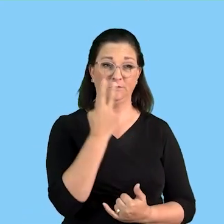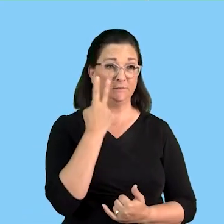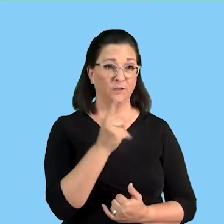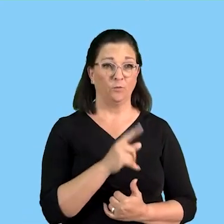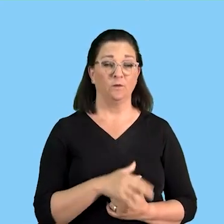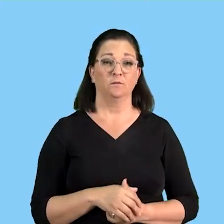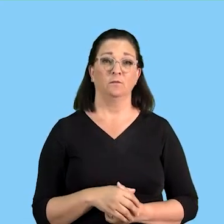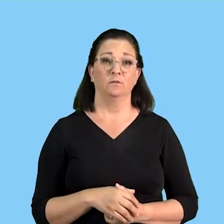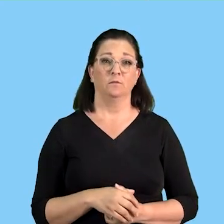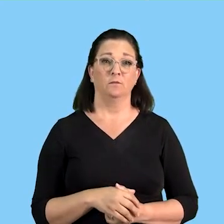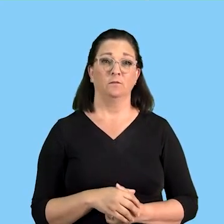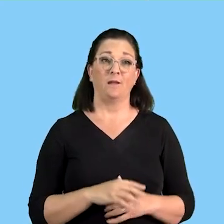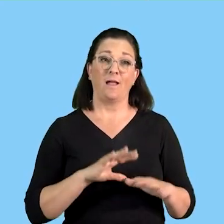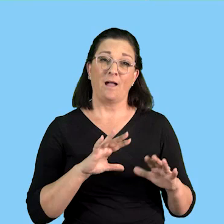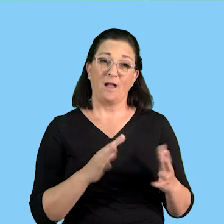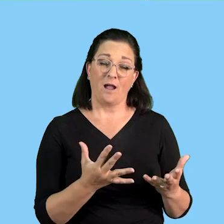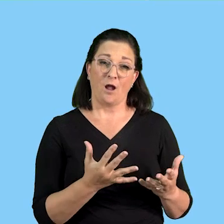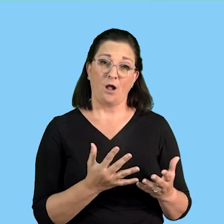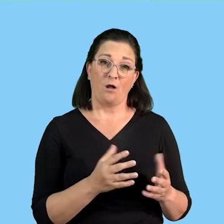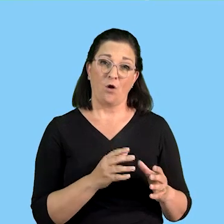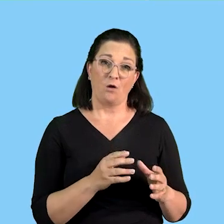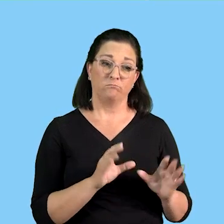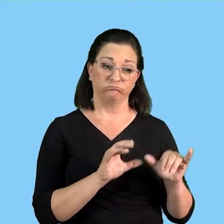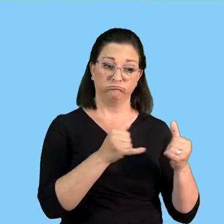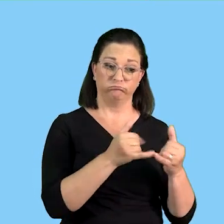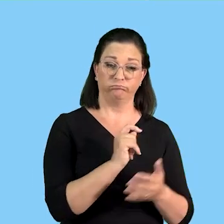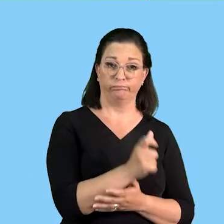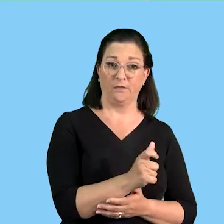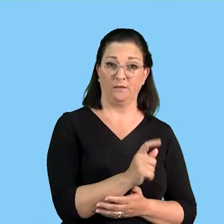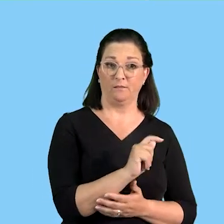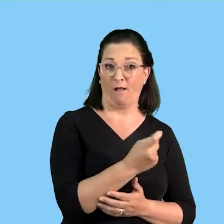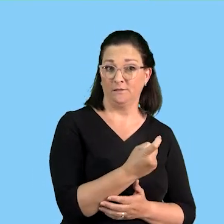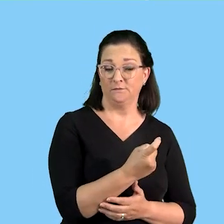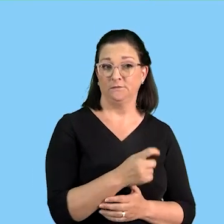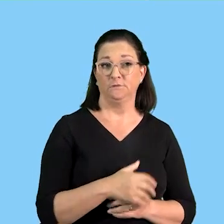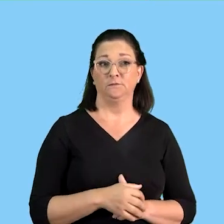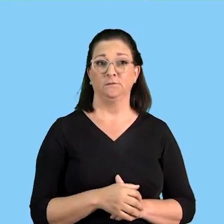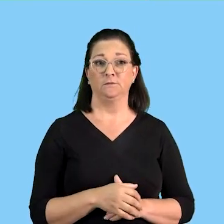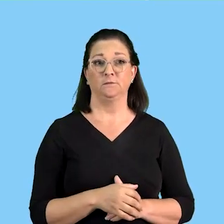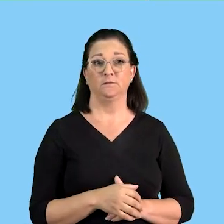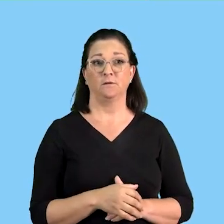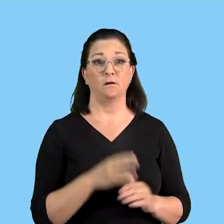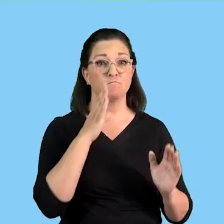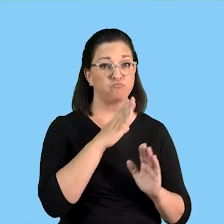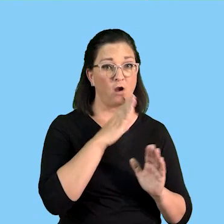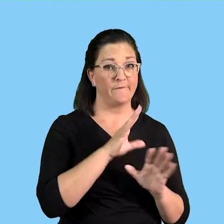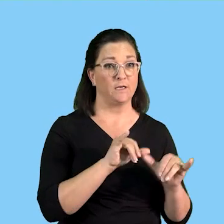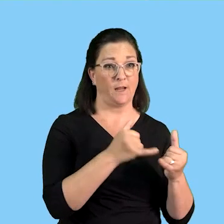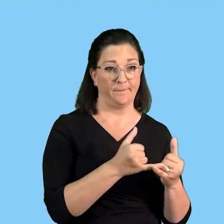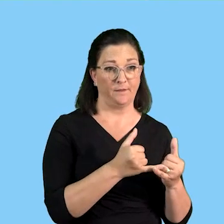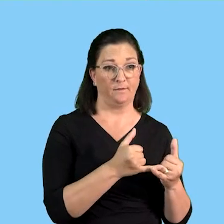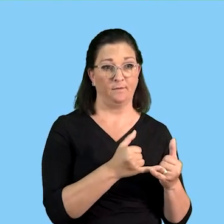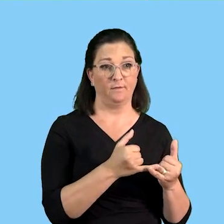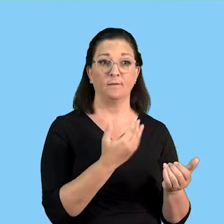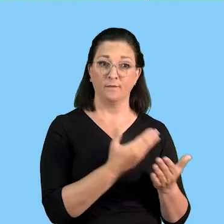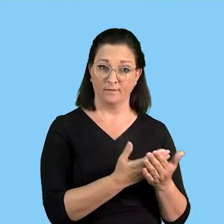the taxation, this has to do with how the company will pay tax. The success is that a company or a private